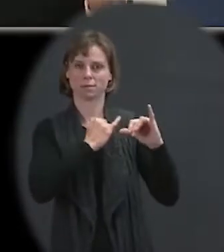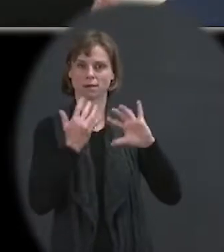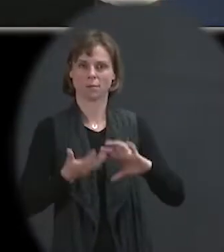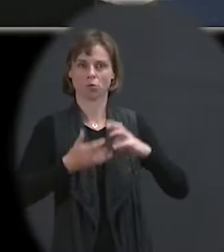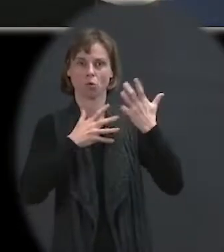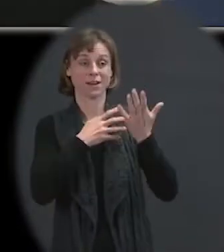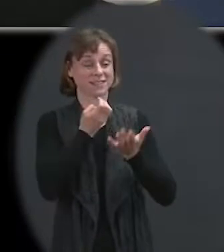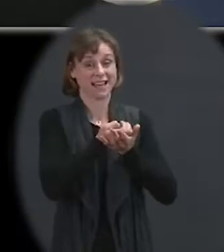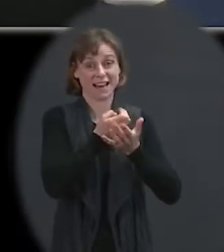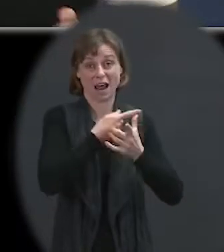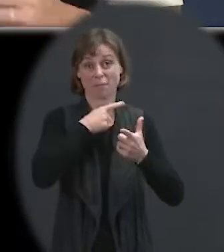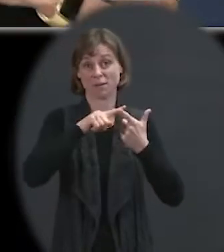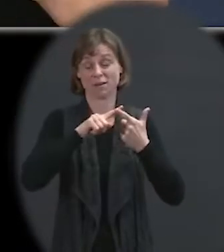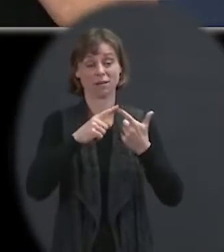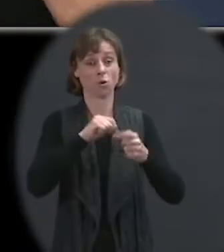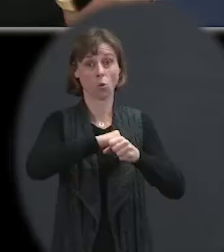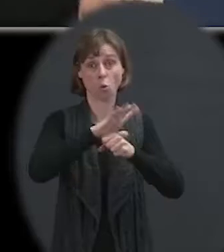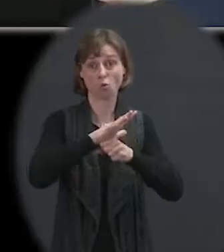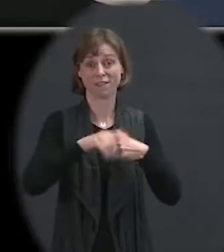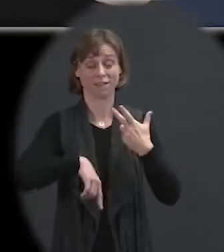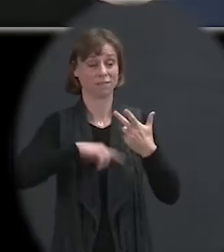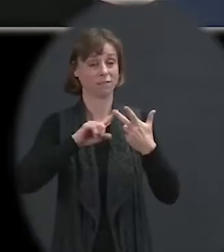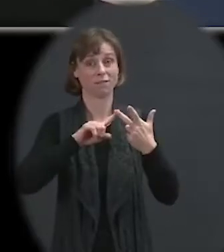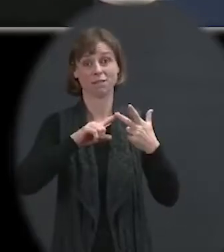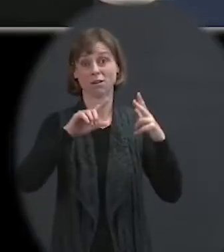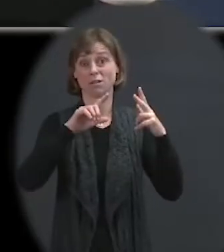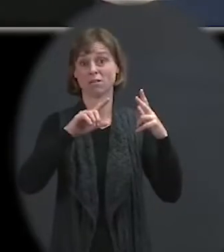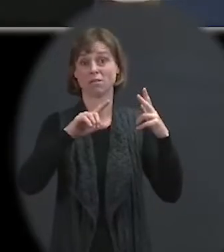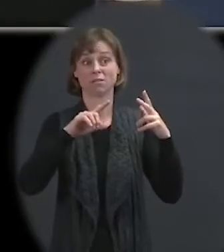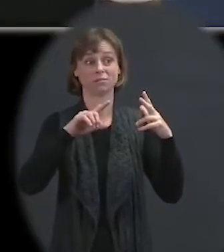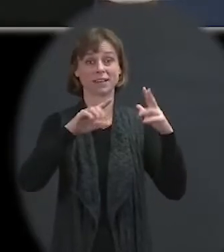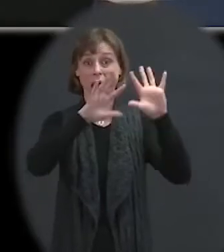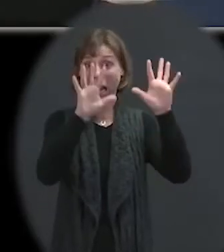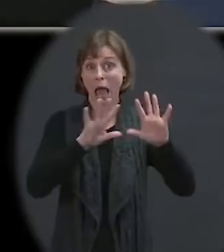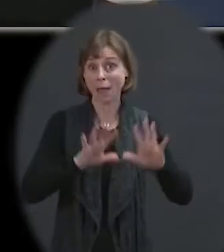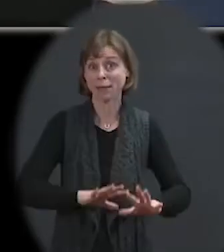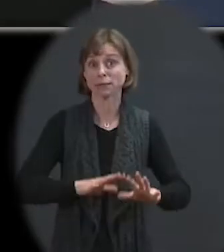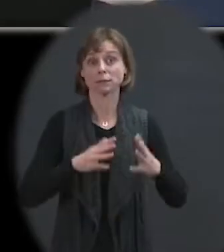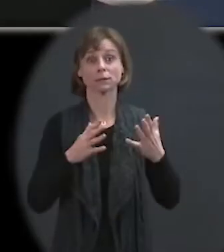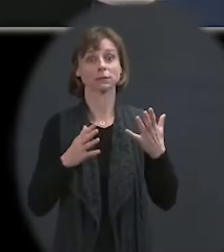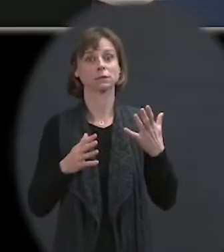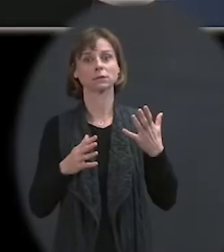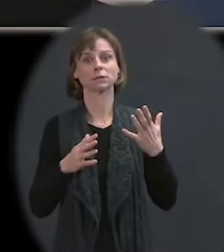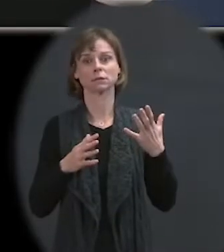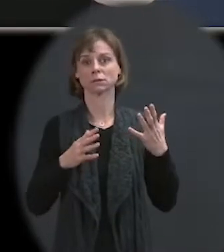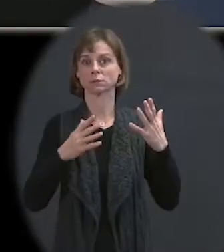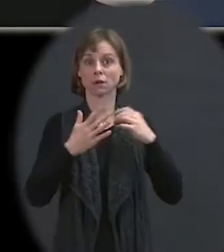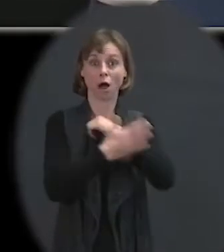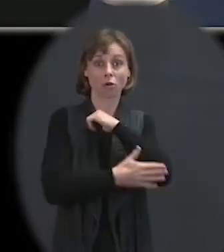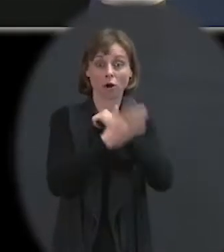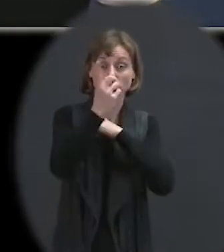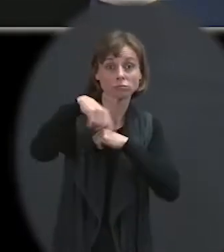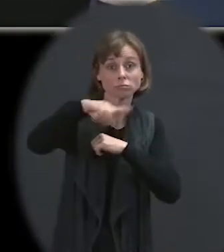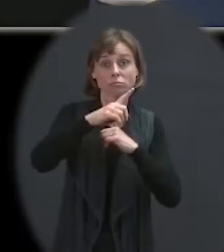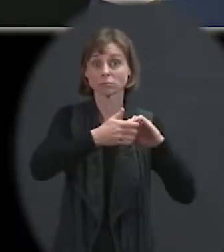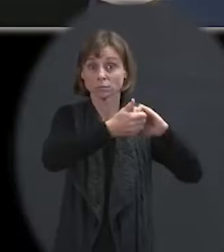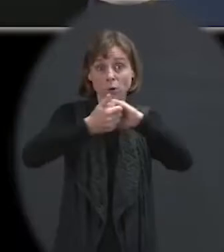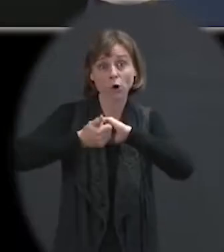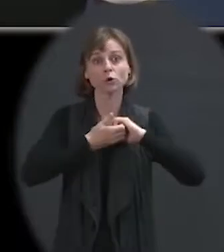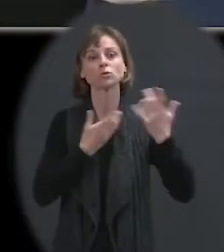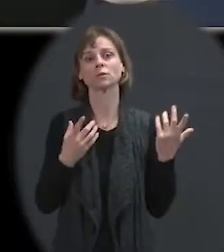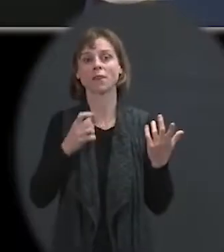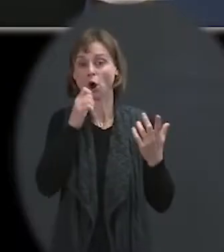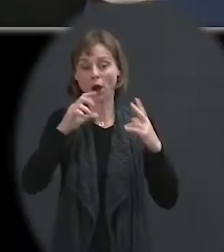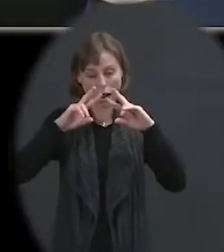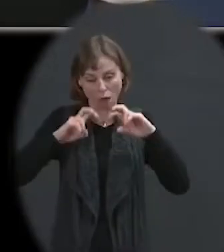to COVID-19 to issues in the global community. And I don't know that they're going to spend a lot of time analyzing the past. They're going to look